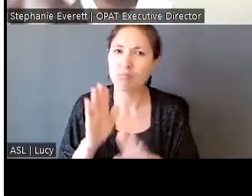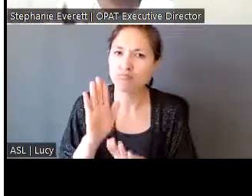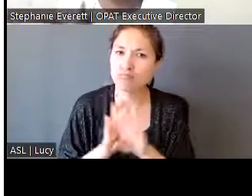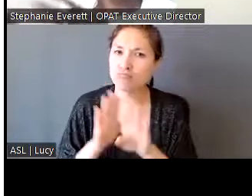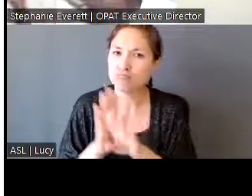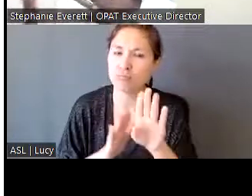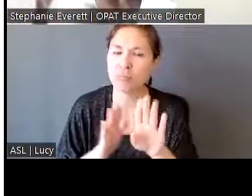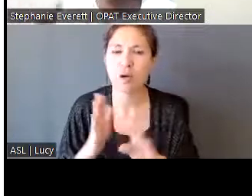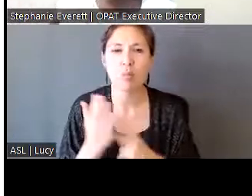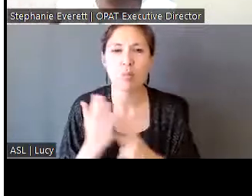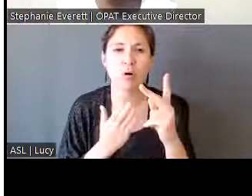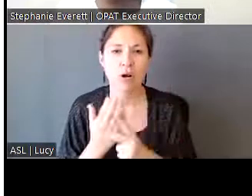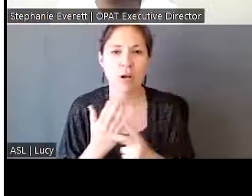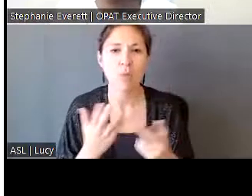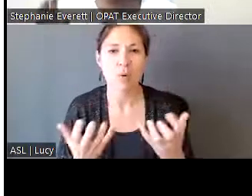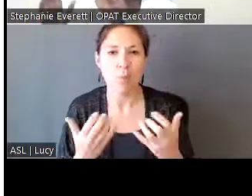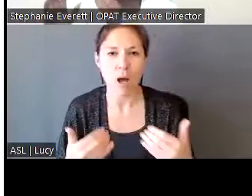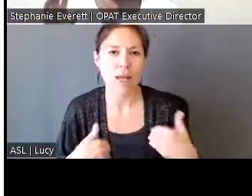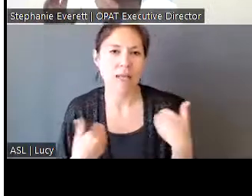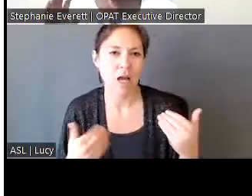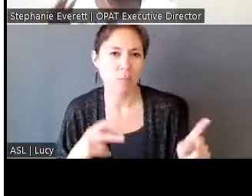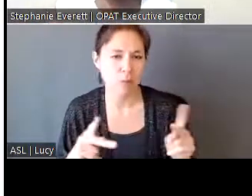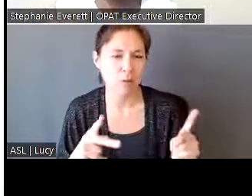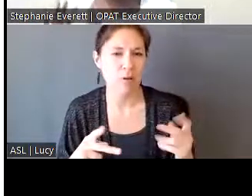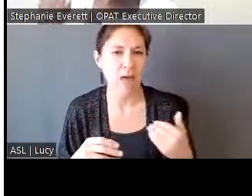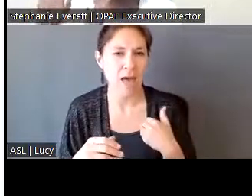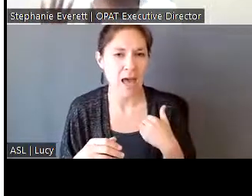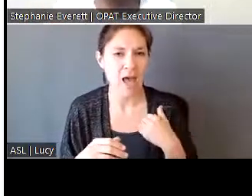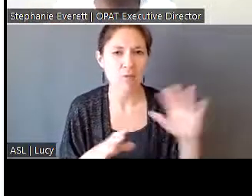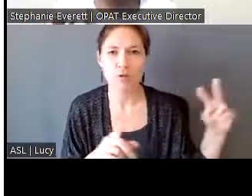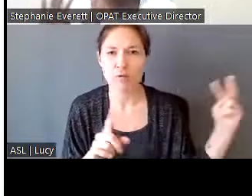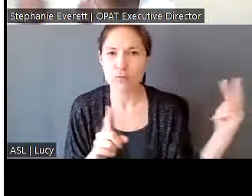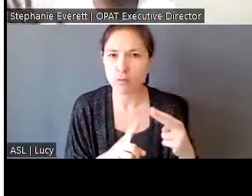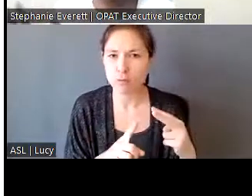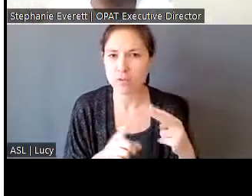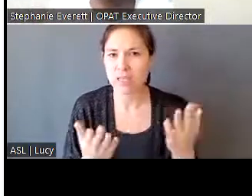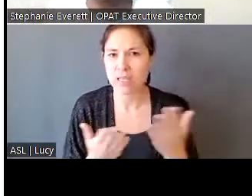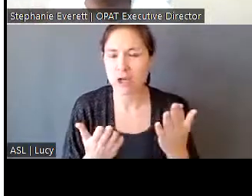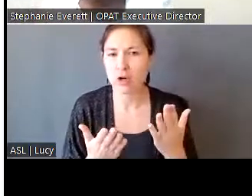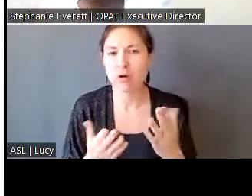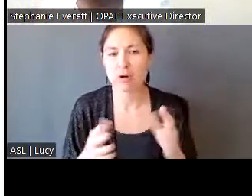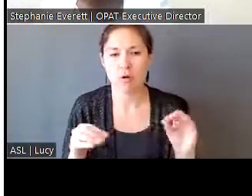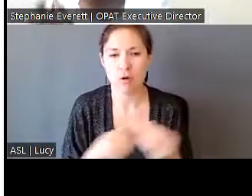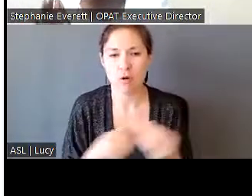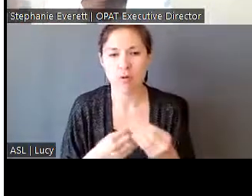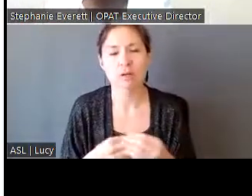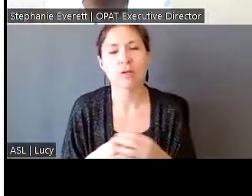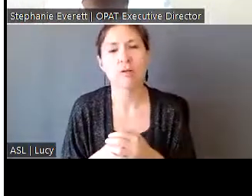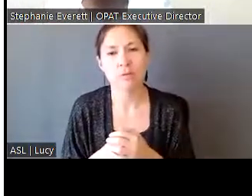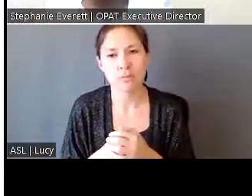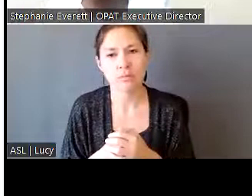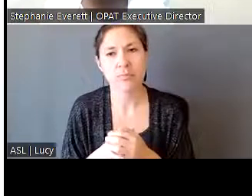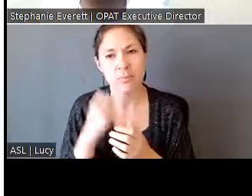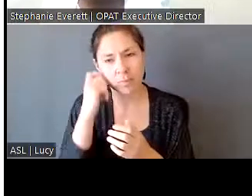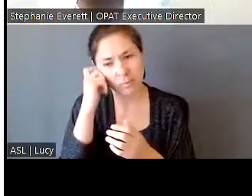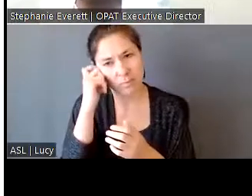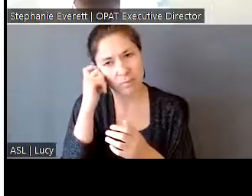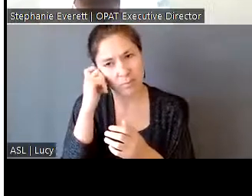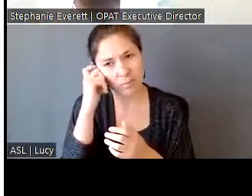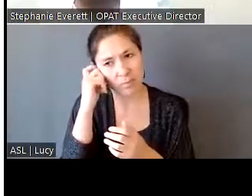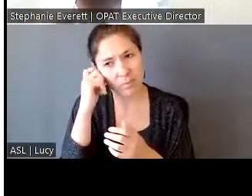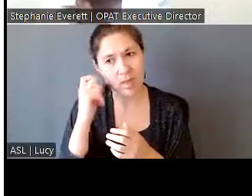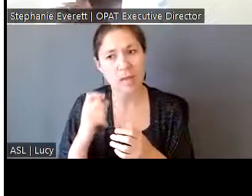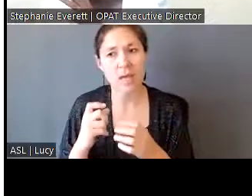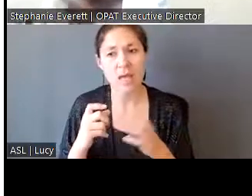that the youth have a voice here in this office, and that the work leaves this building through different channels. So we will be